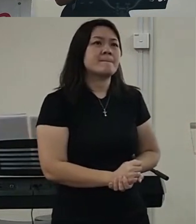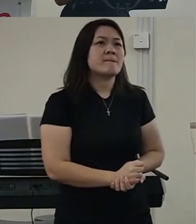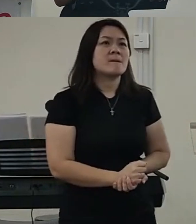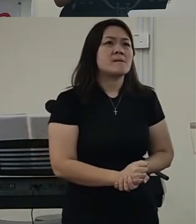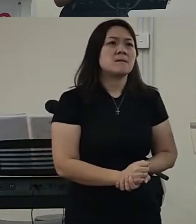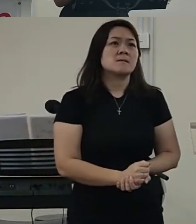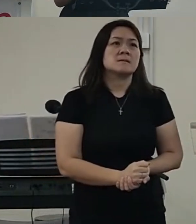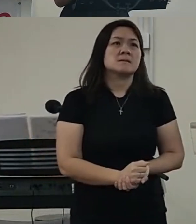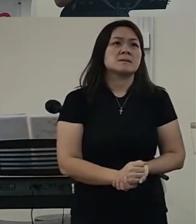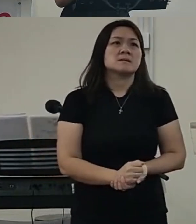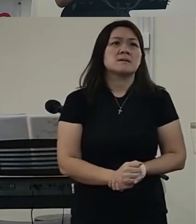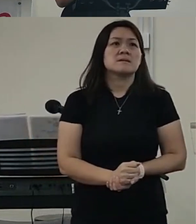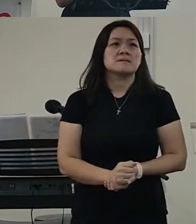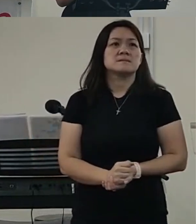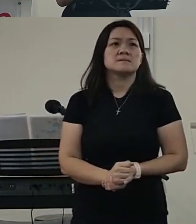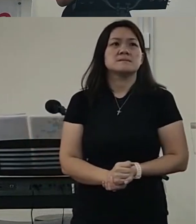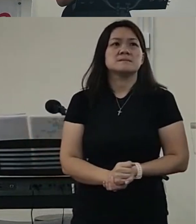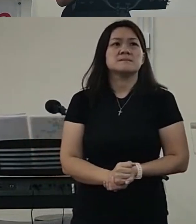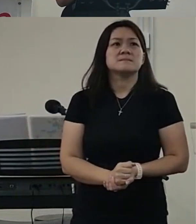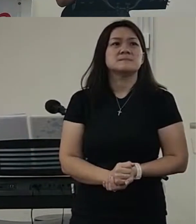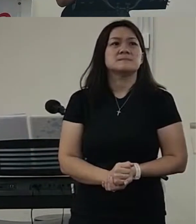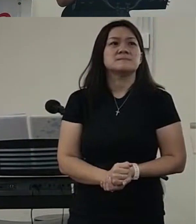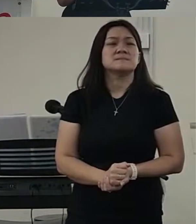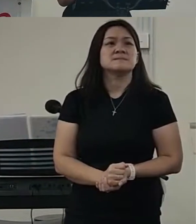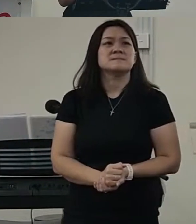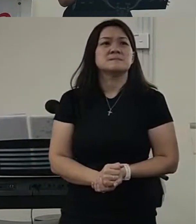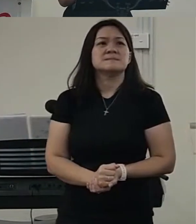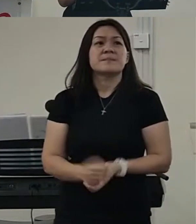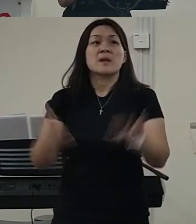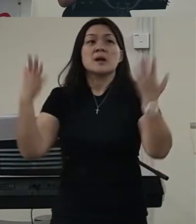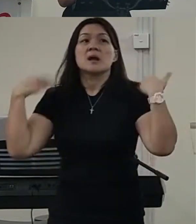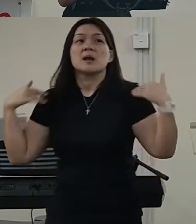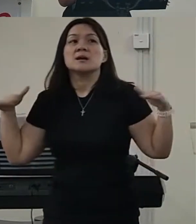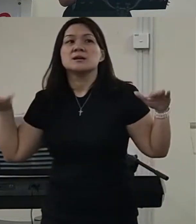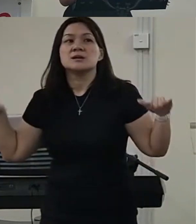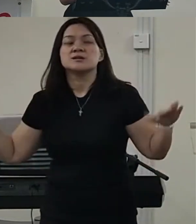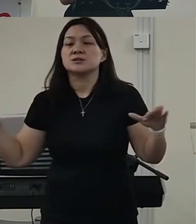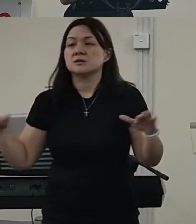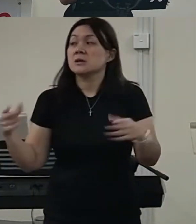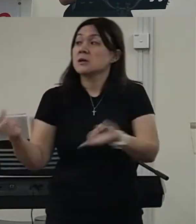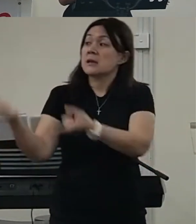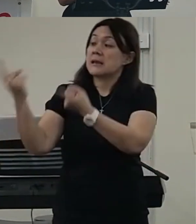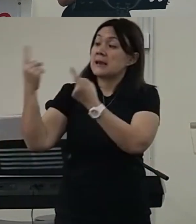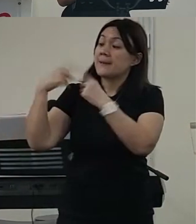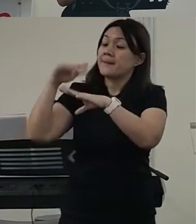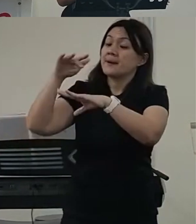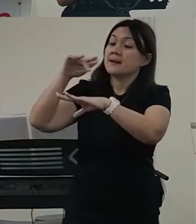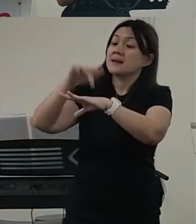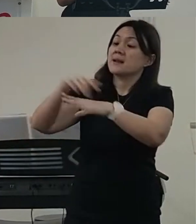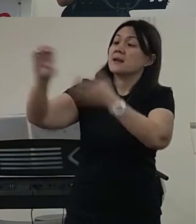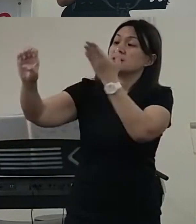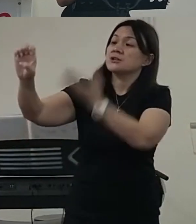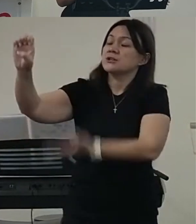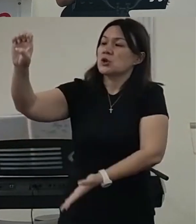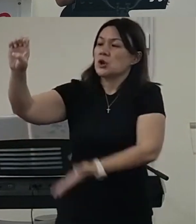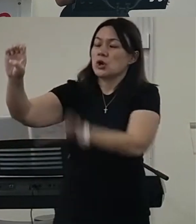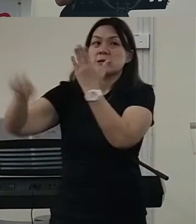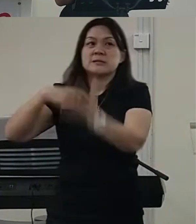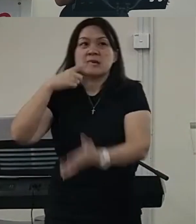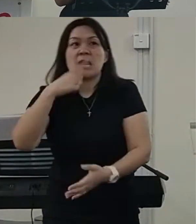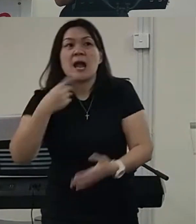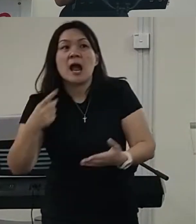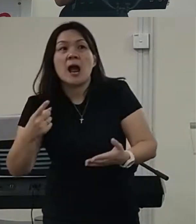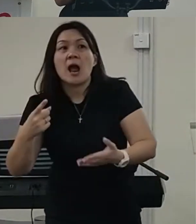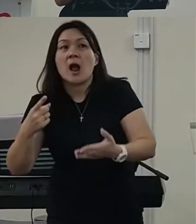next slideit said that there was an angel who came and touched himand said to him arise and eat